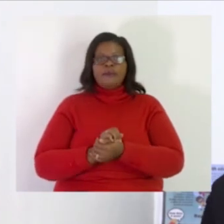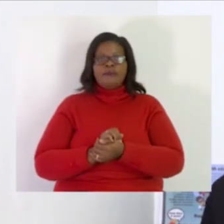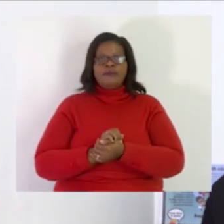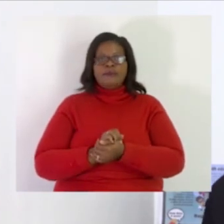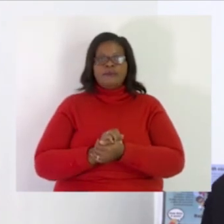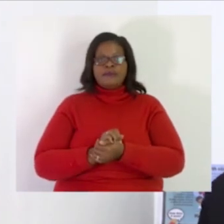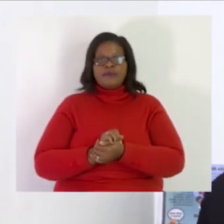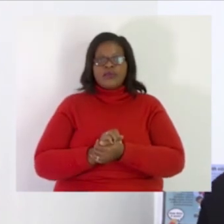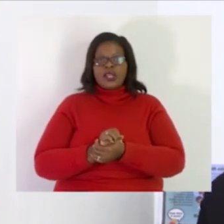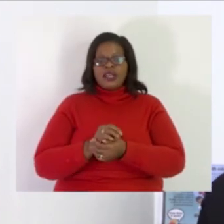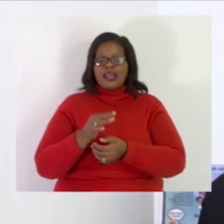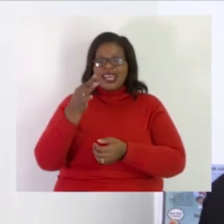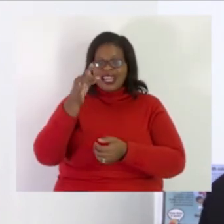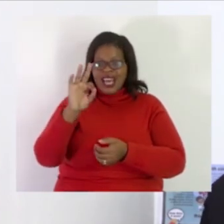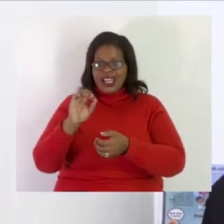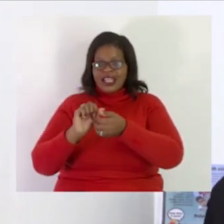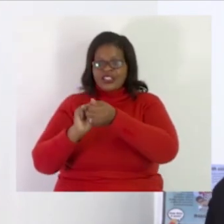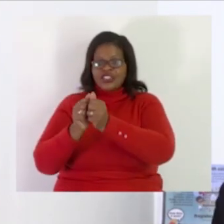can 9 change 4?